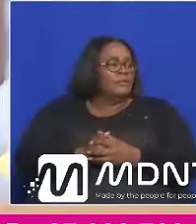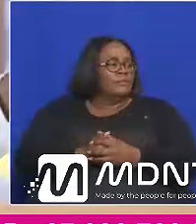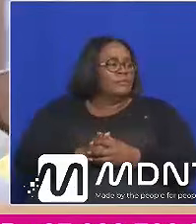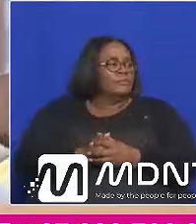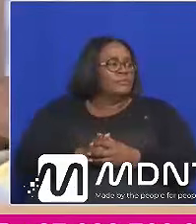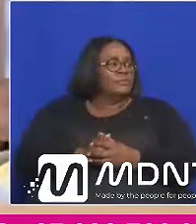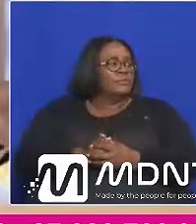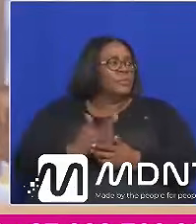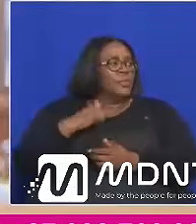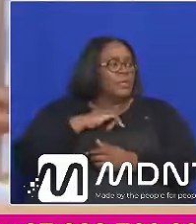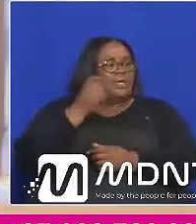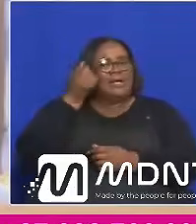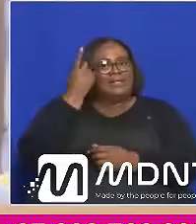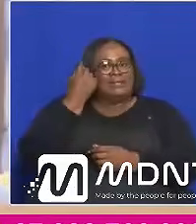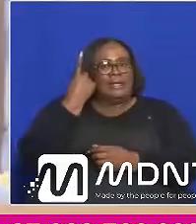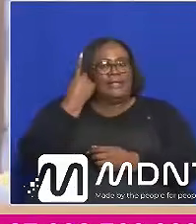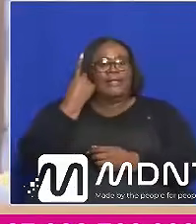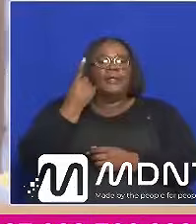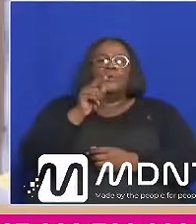what charges you face